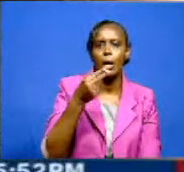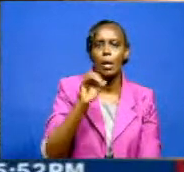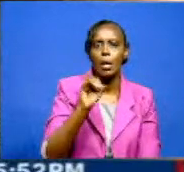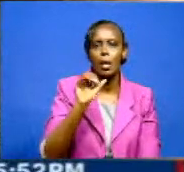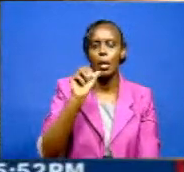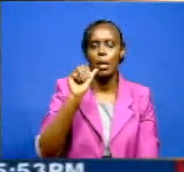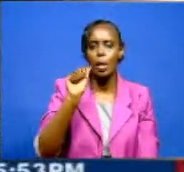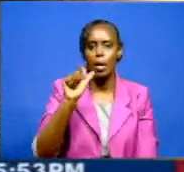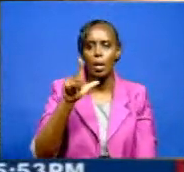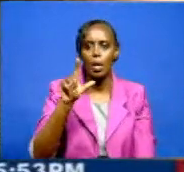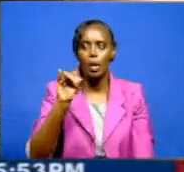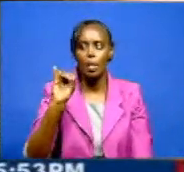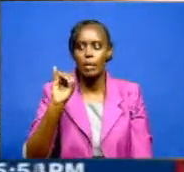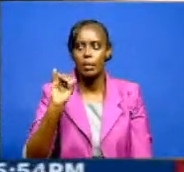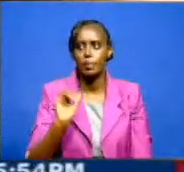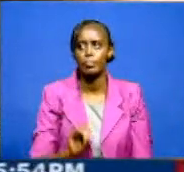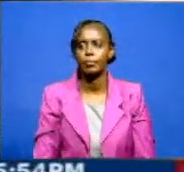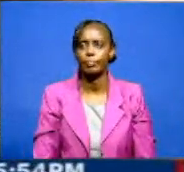Thank you, Mr. Speaker.